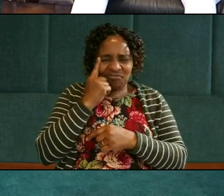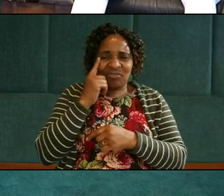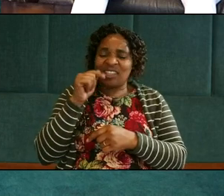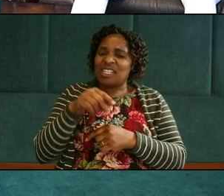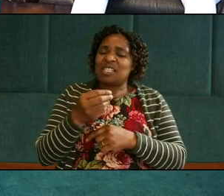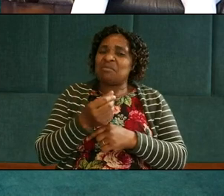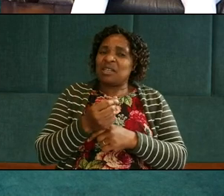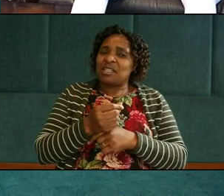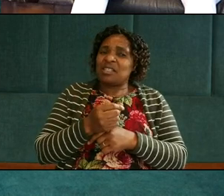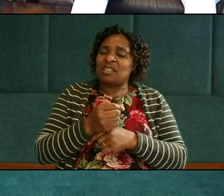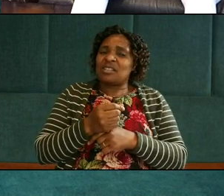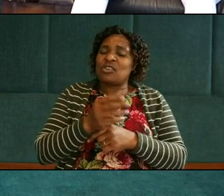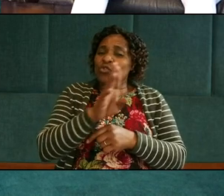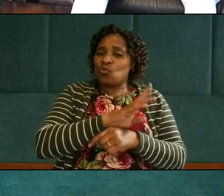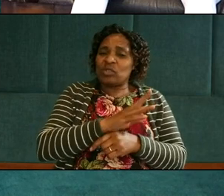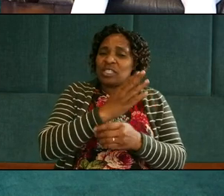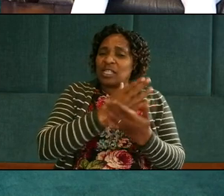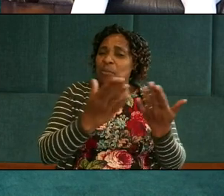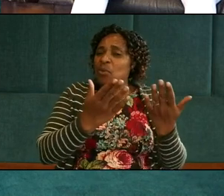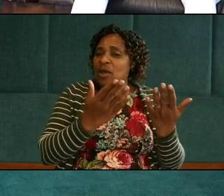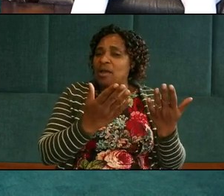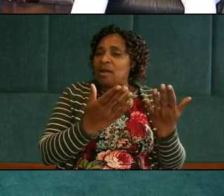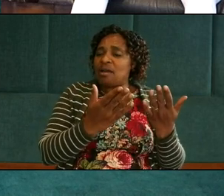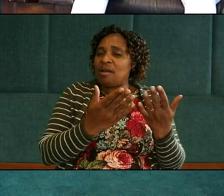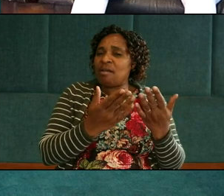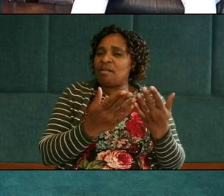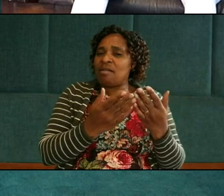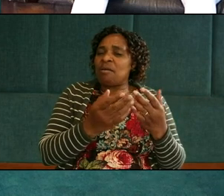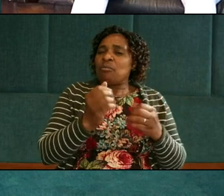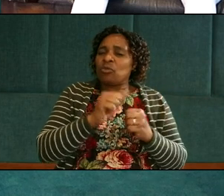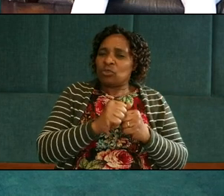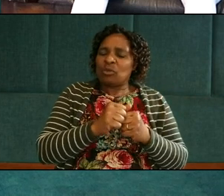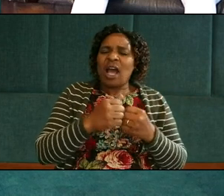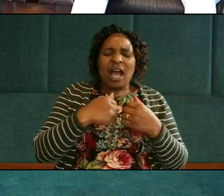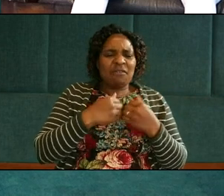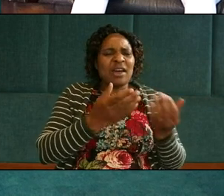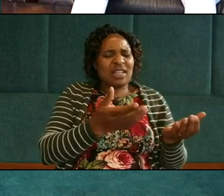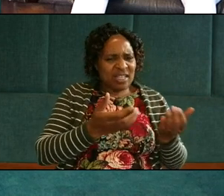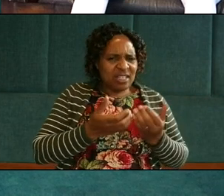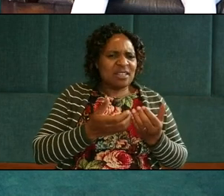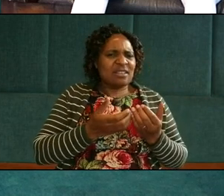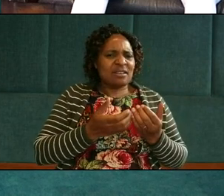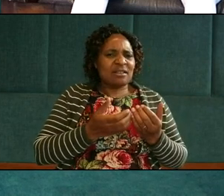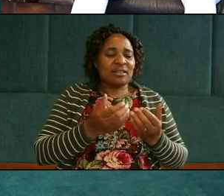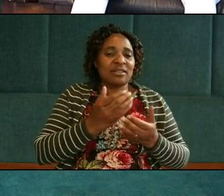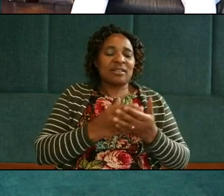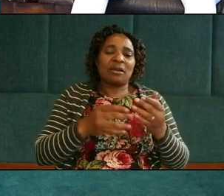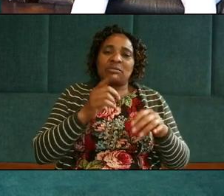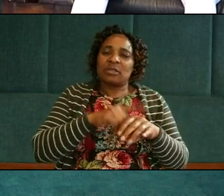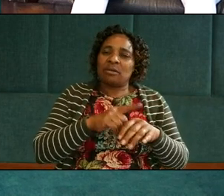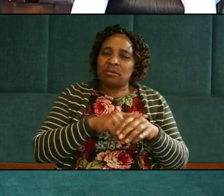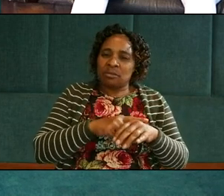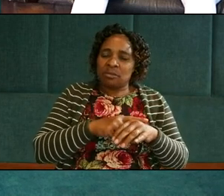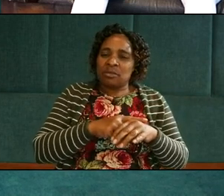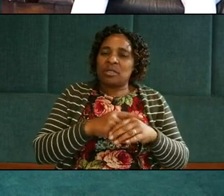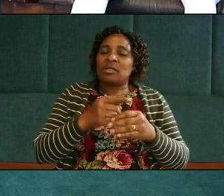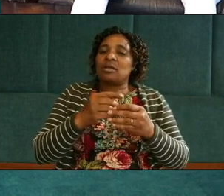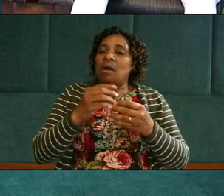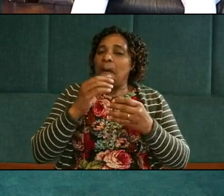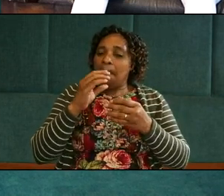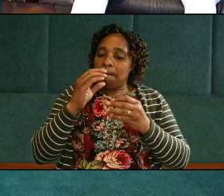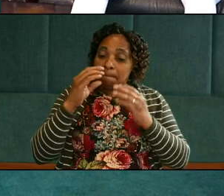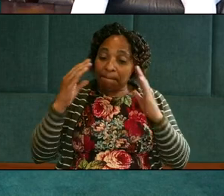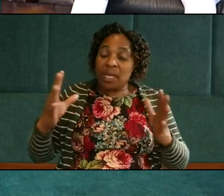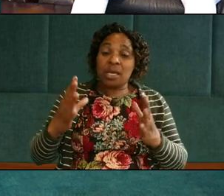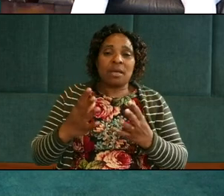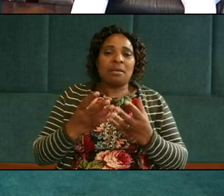this money I could have used it somewhere else. Yes. You know, I could have utilized it. I have needs. You know, and sometimes it's actually quite a sum of money.